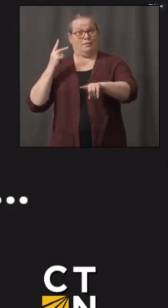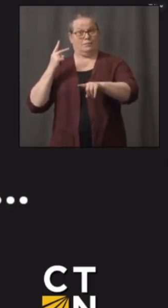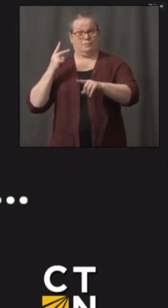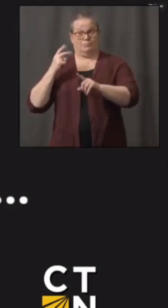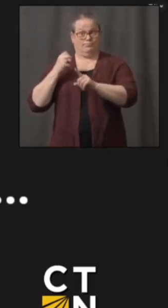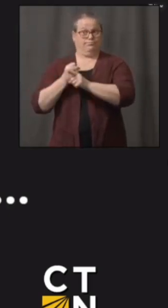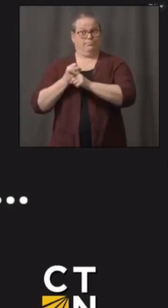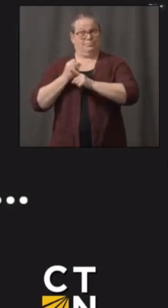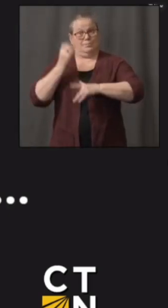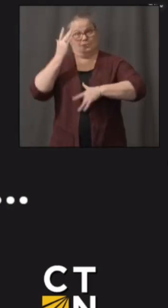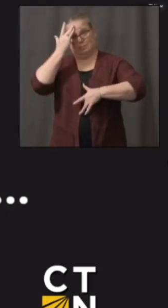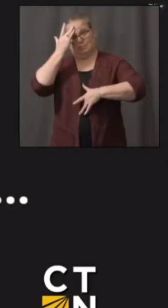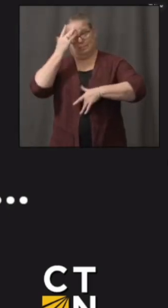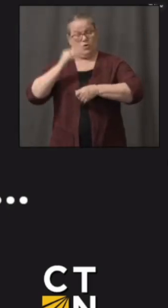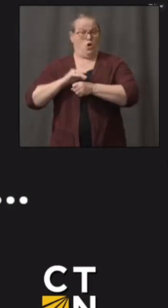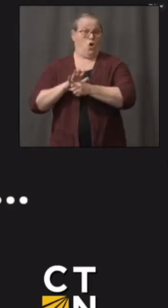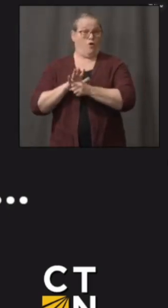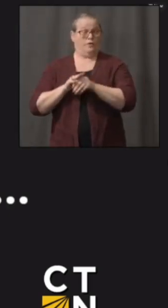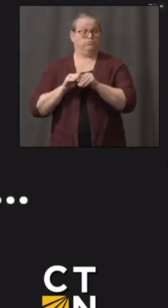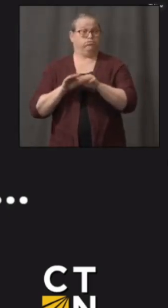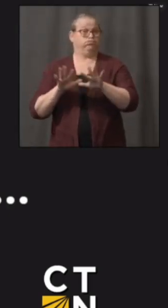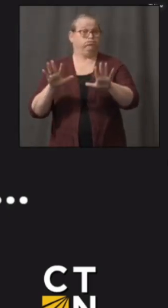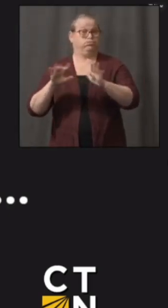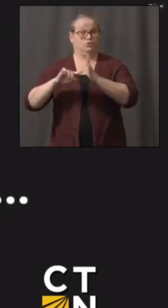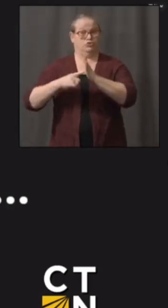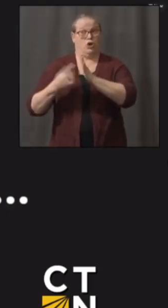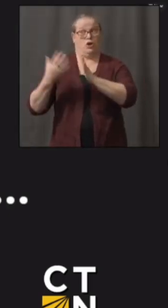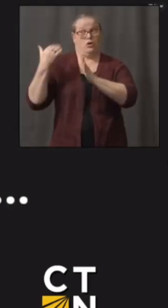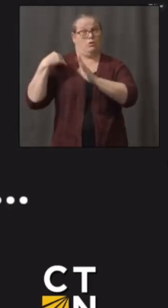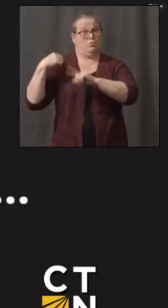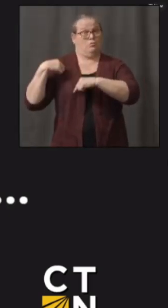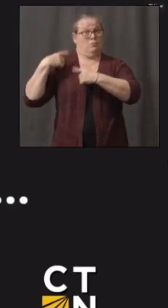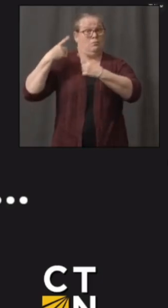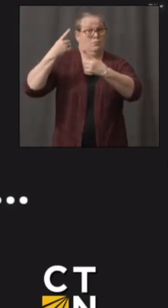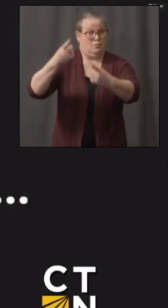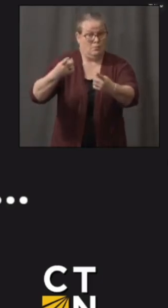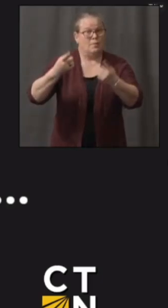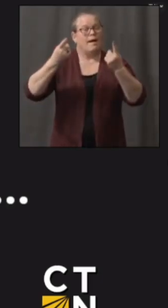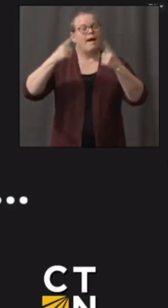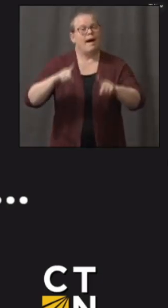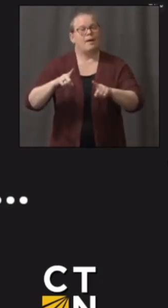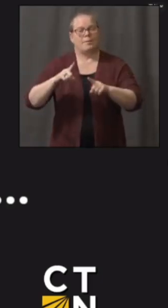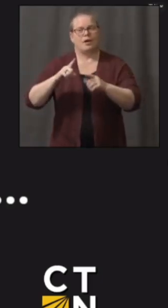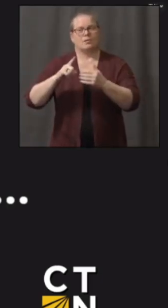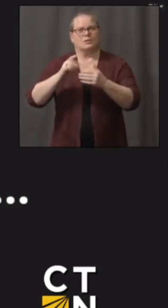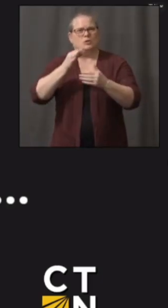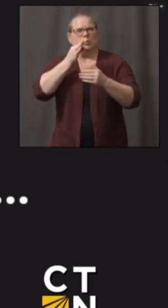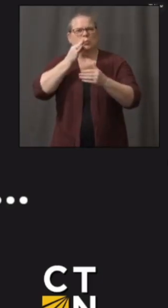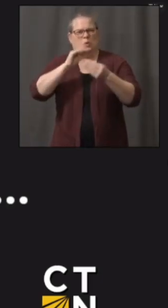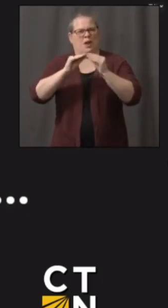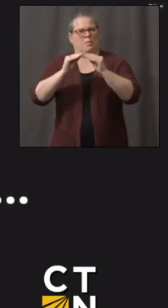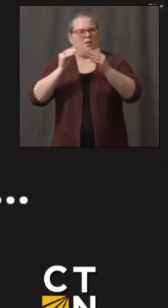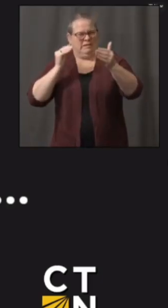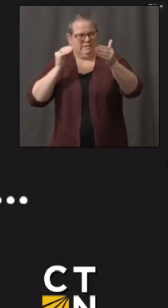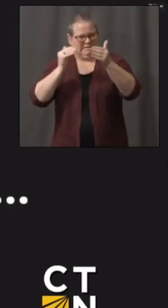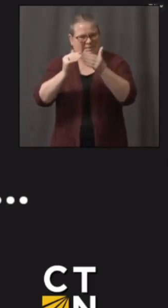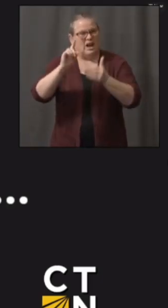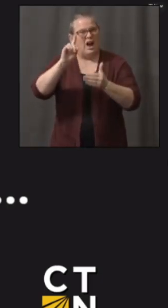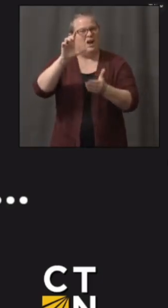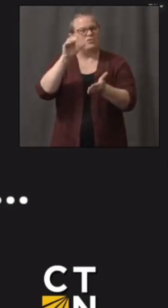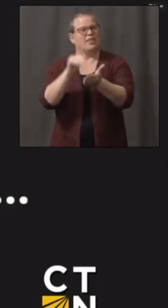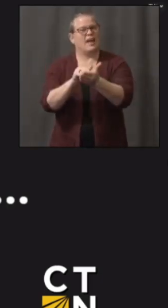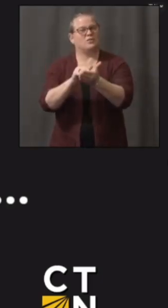And looking back over everything that's happened, is there anything that you would have done differently or anything you think we could have done better?